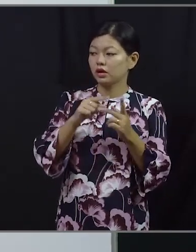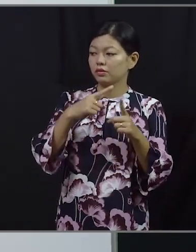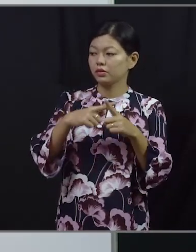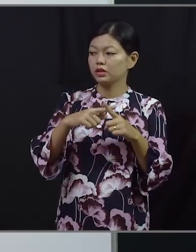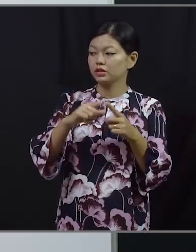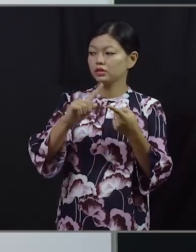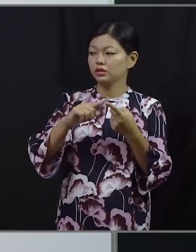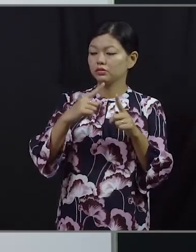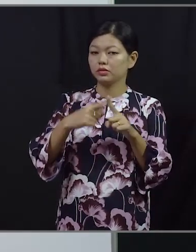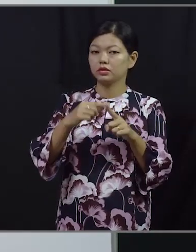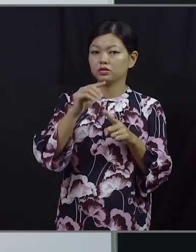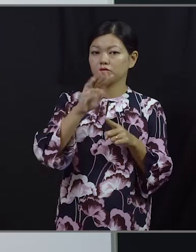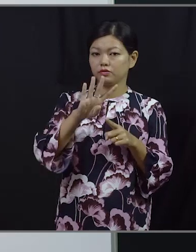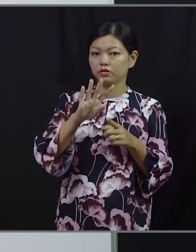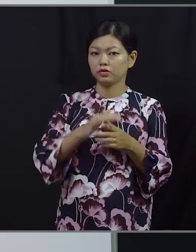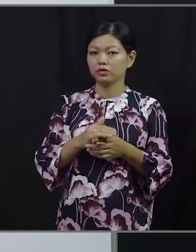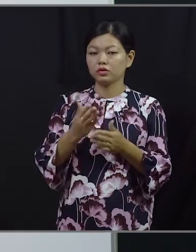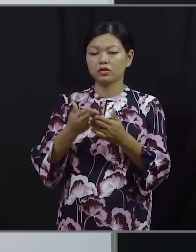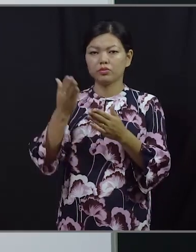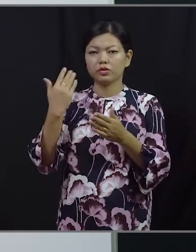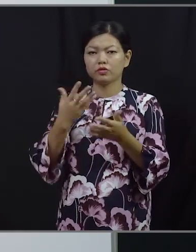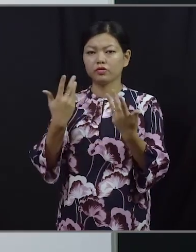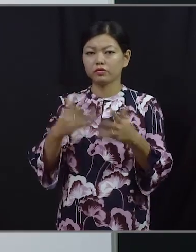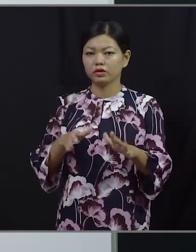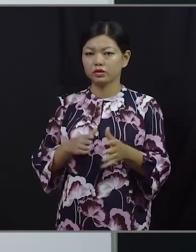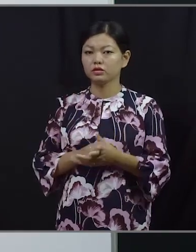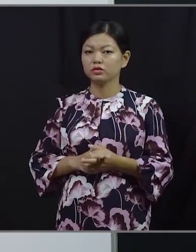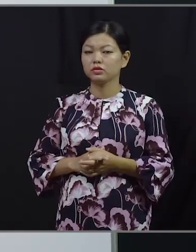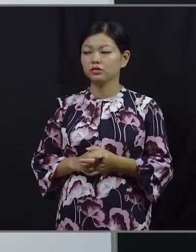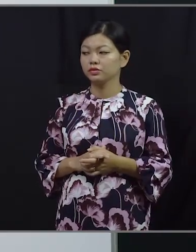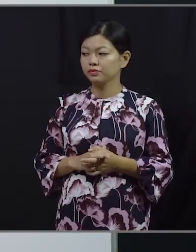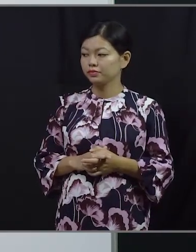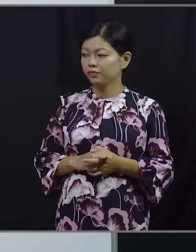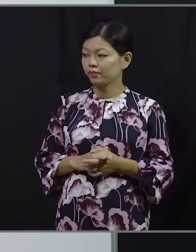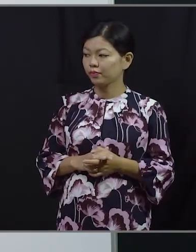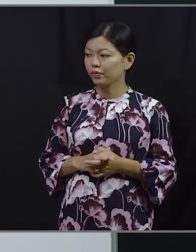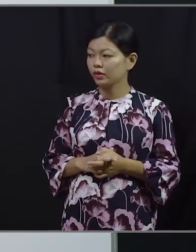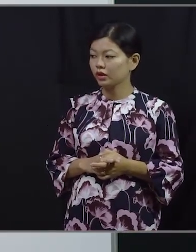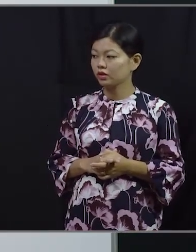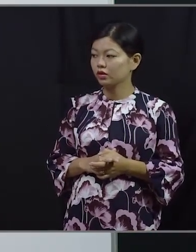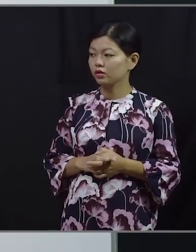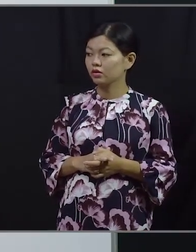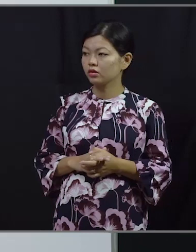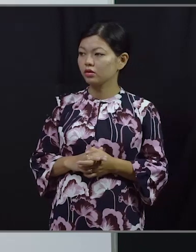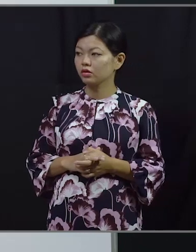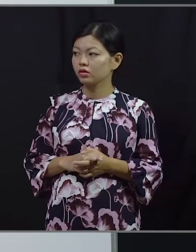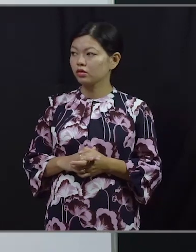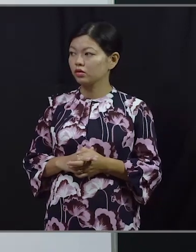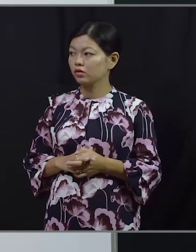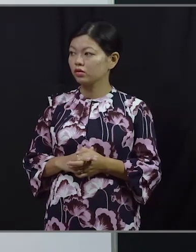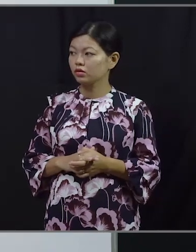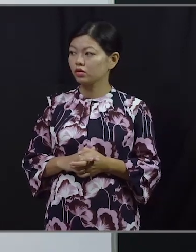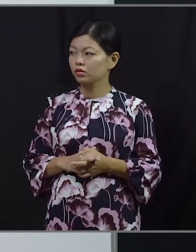on the angle of prism. Okay, greater the angle of prism, greater will be the deviation by the prism. Okay. So